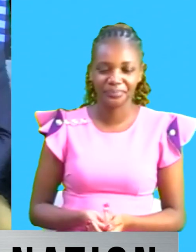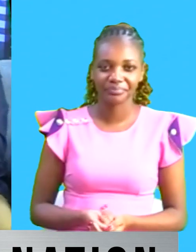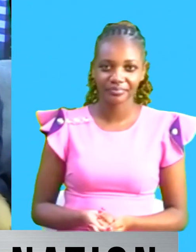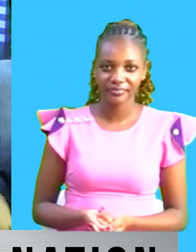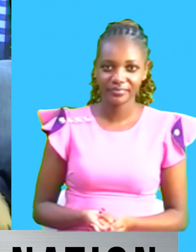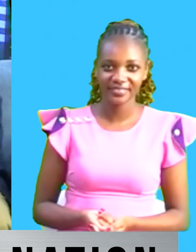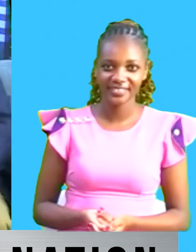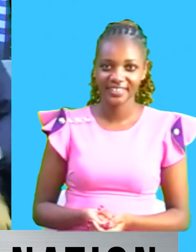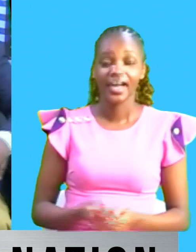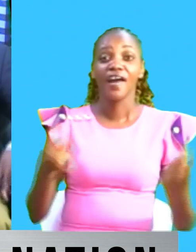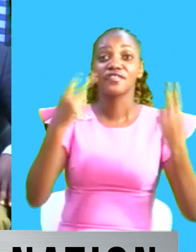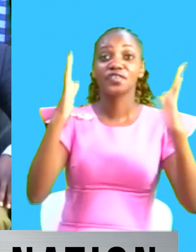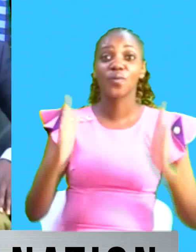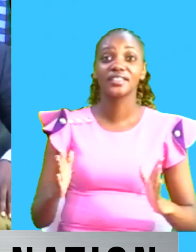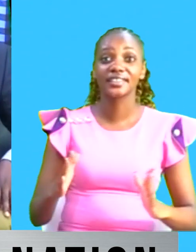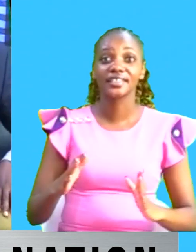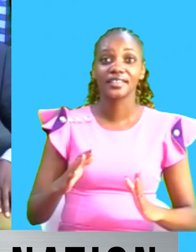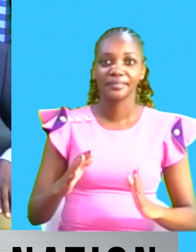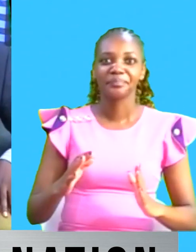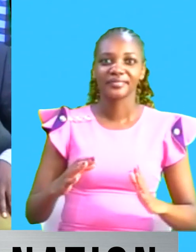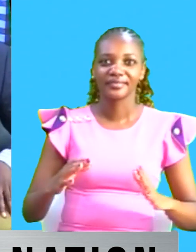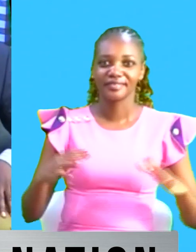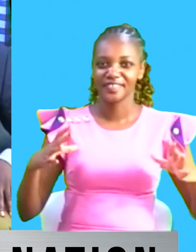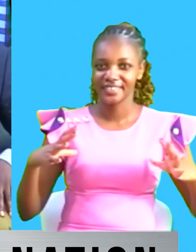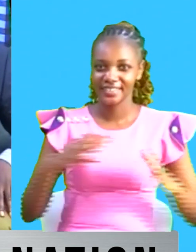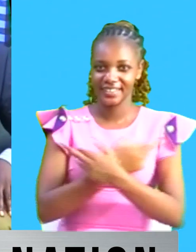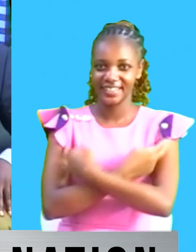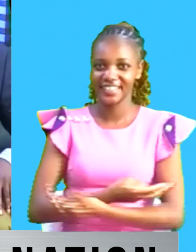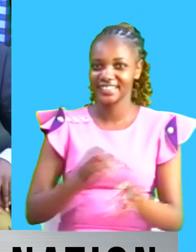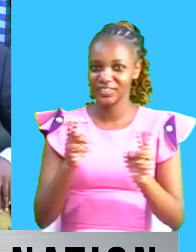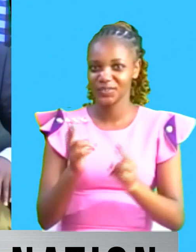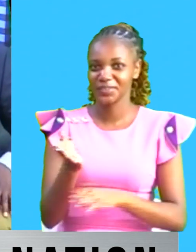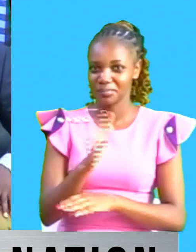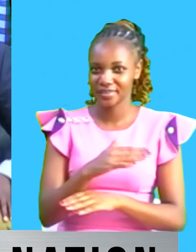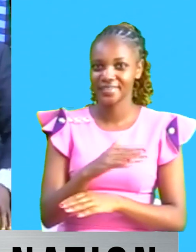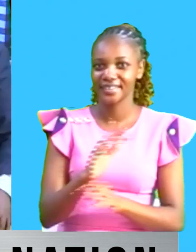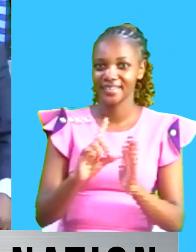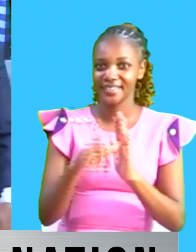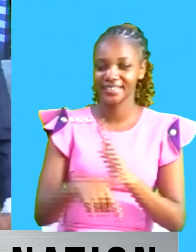there. Viewers, we are coming after the break. See you.